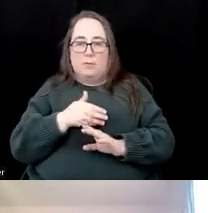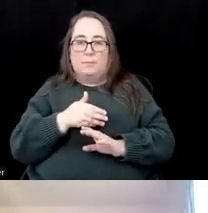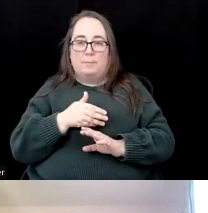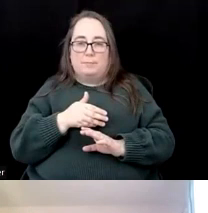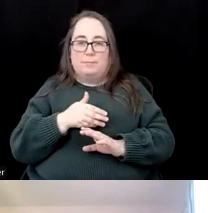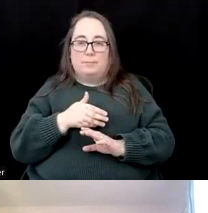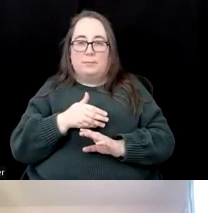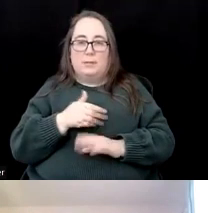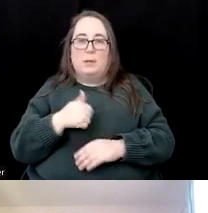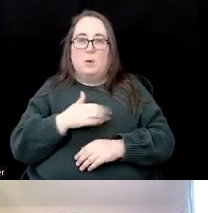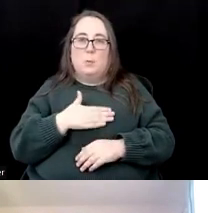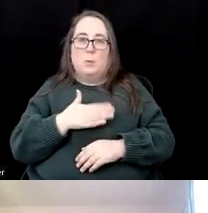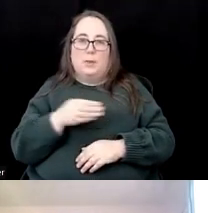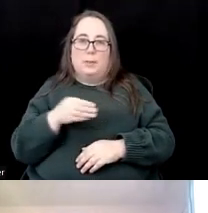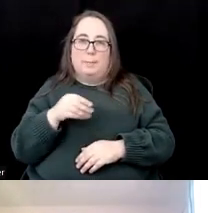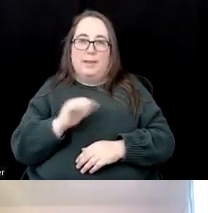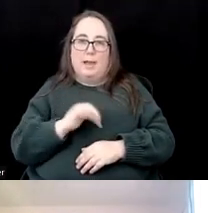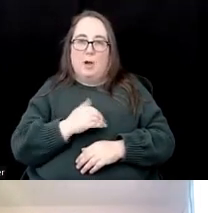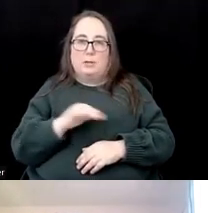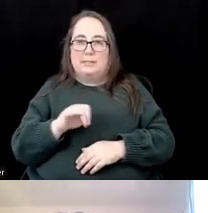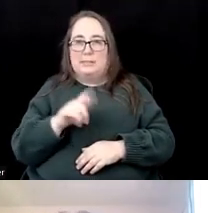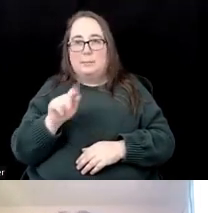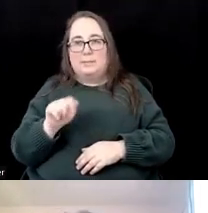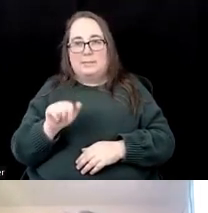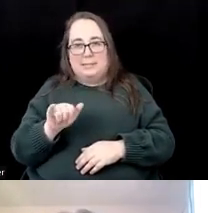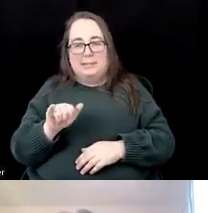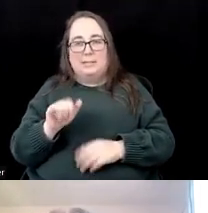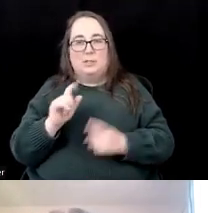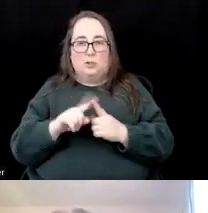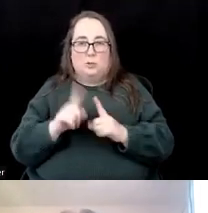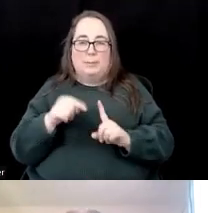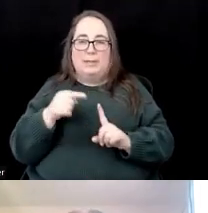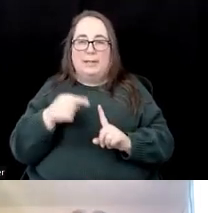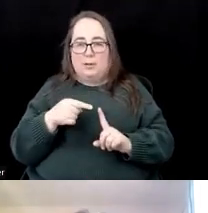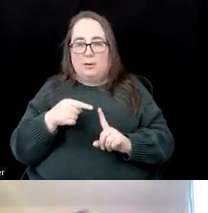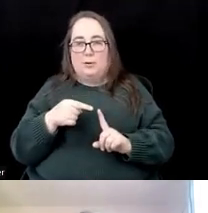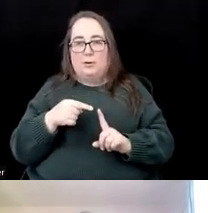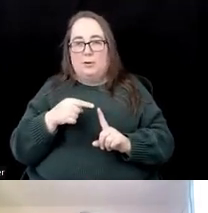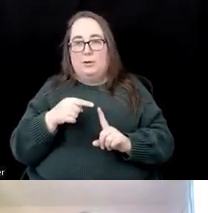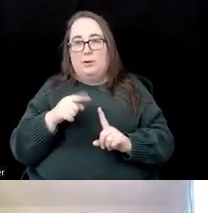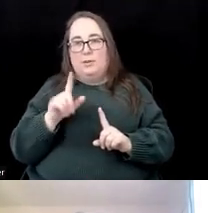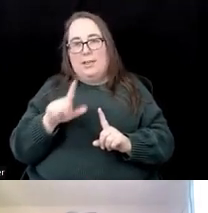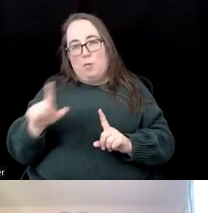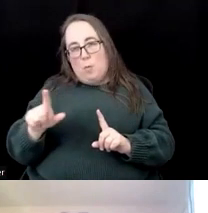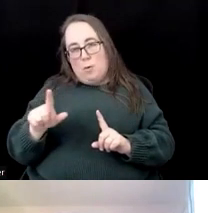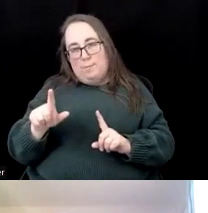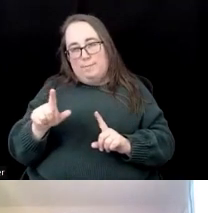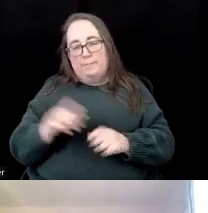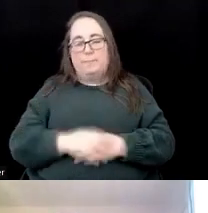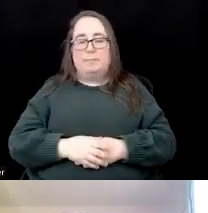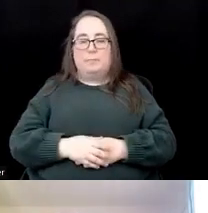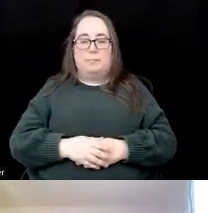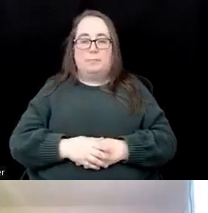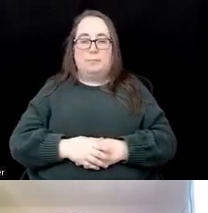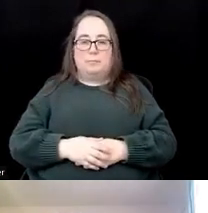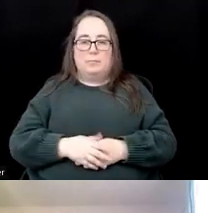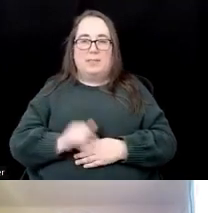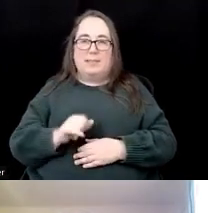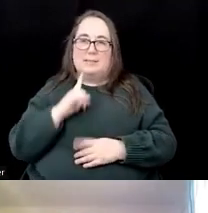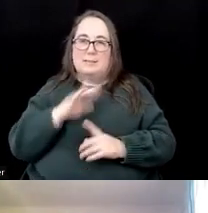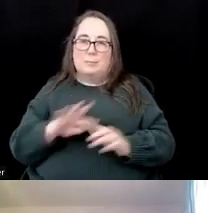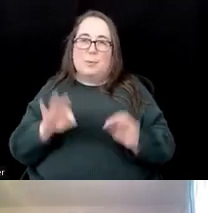before we will pay our subsidy to a particular landlord, and that winds up being